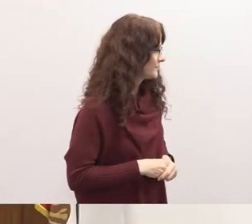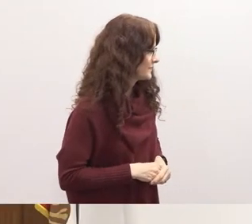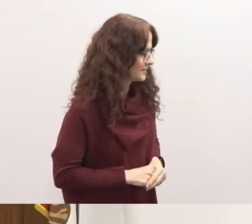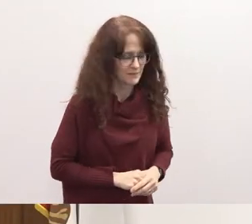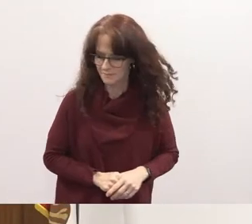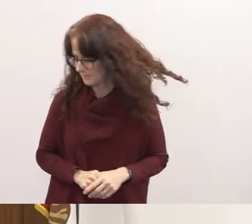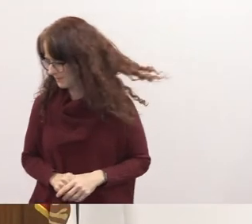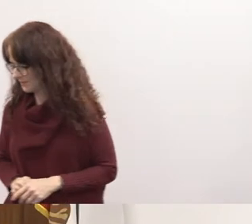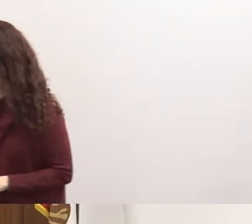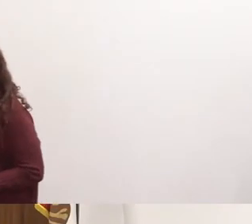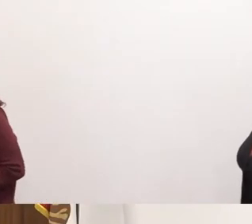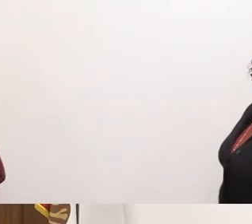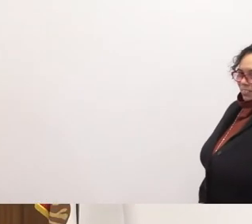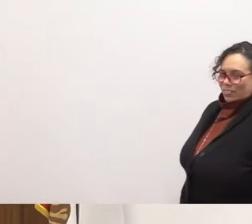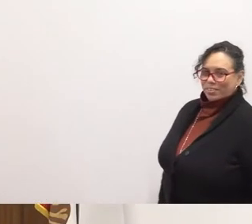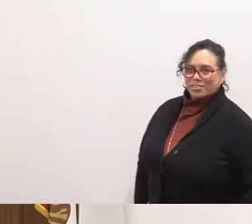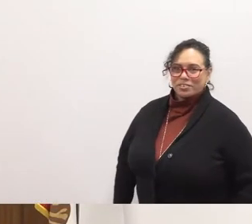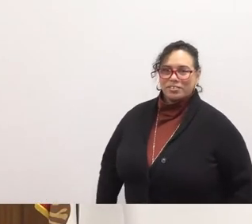Thank you.